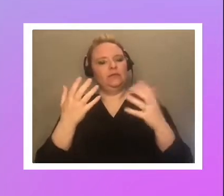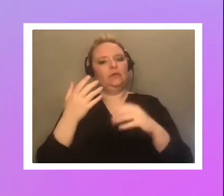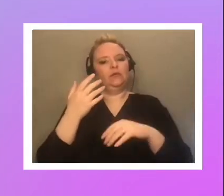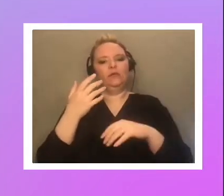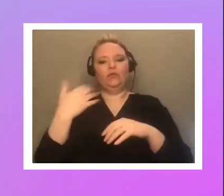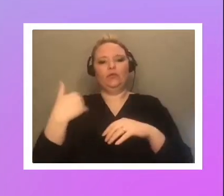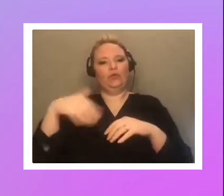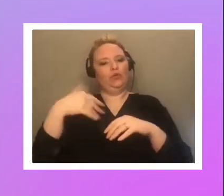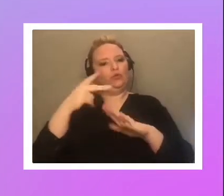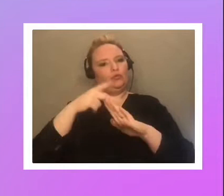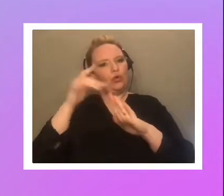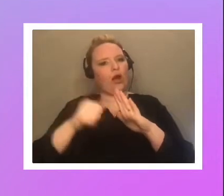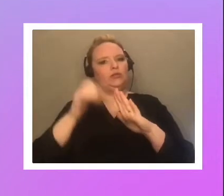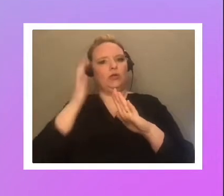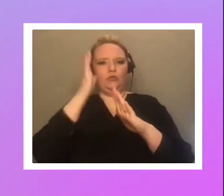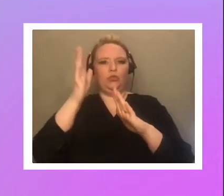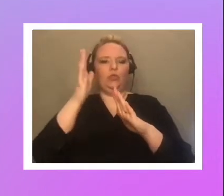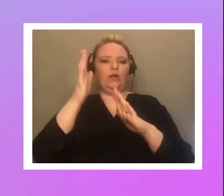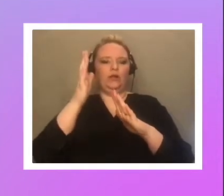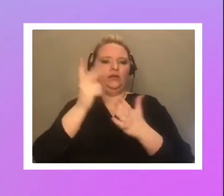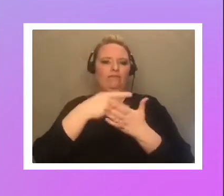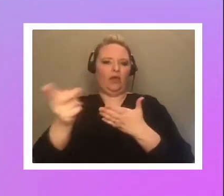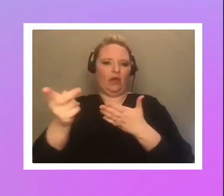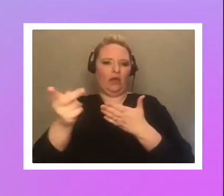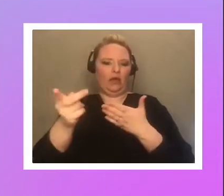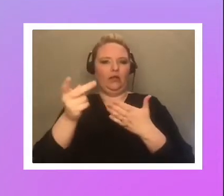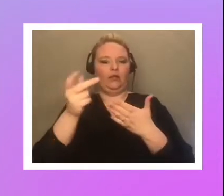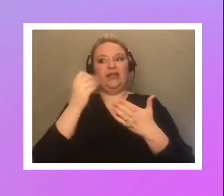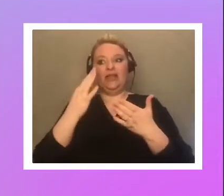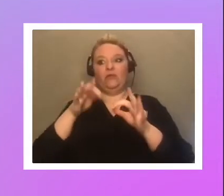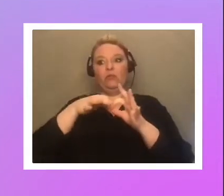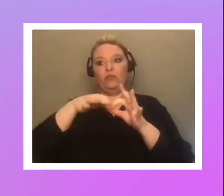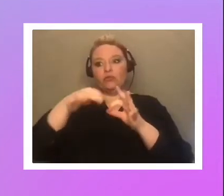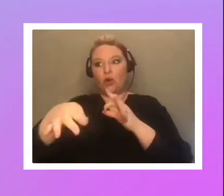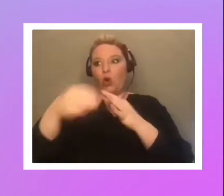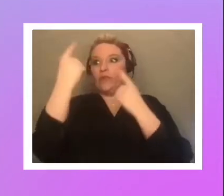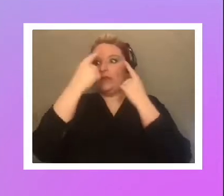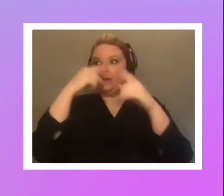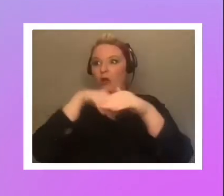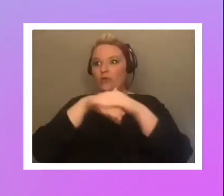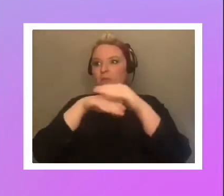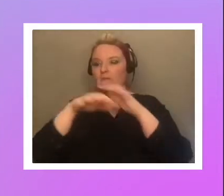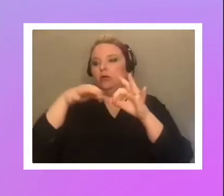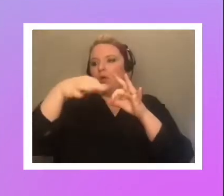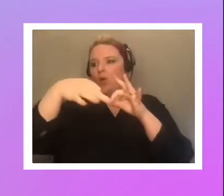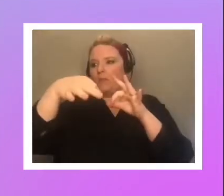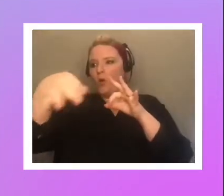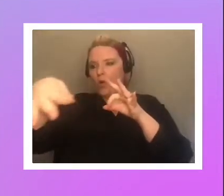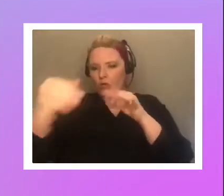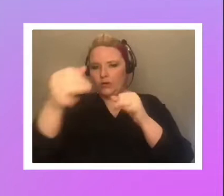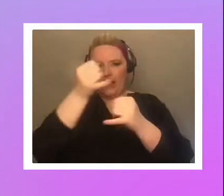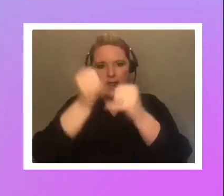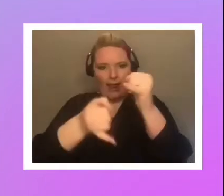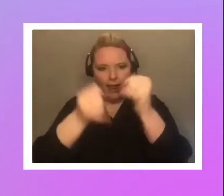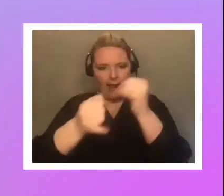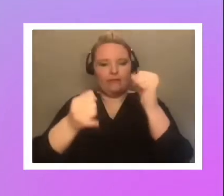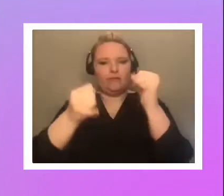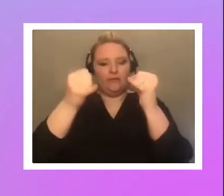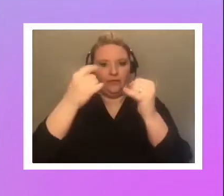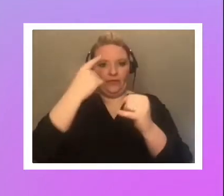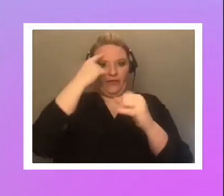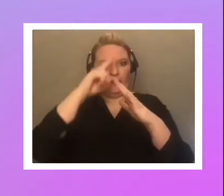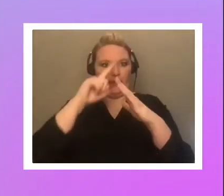your project up to fail if you wait to think about accessibility until the end. If